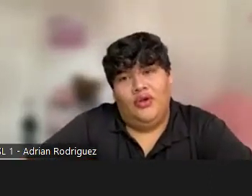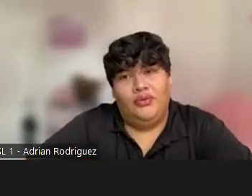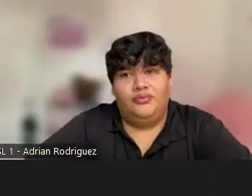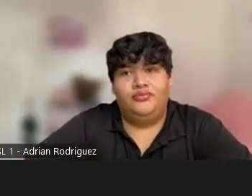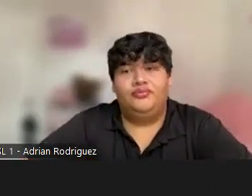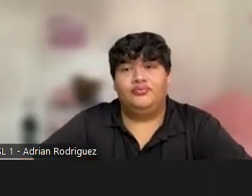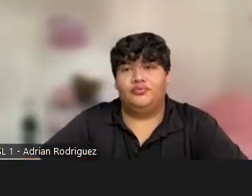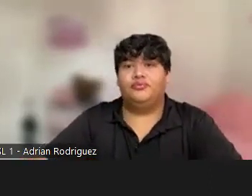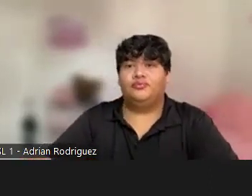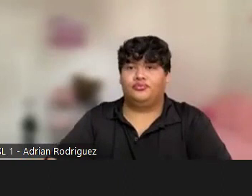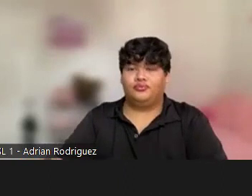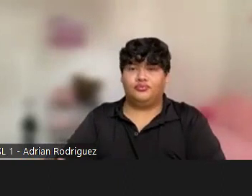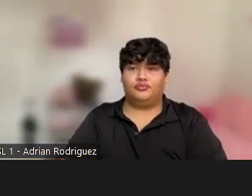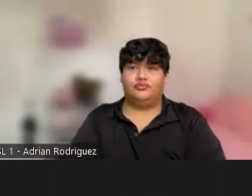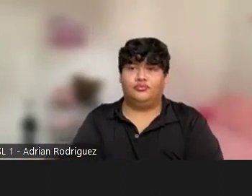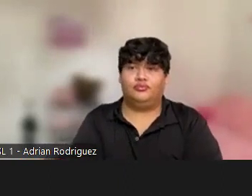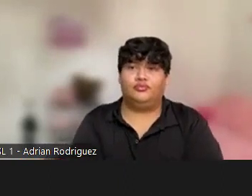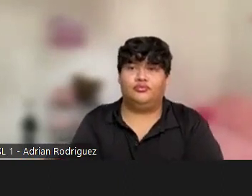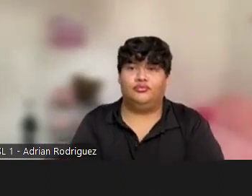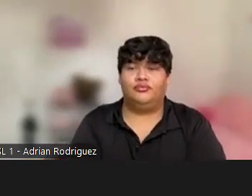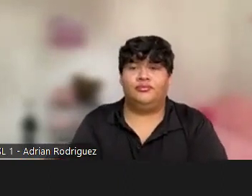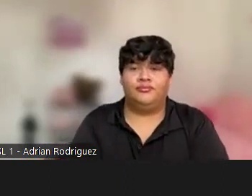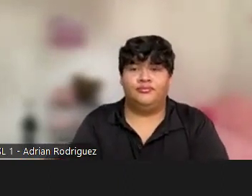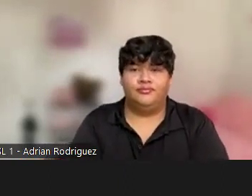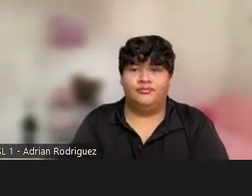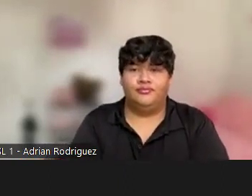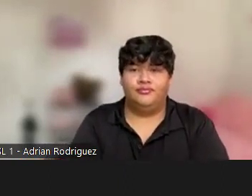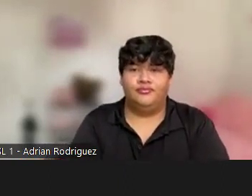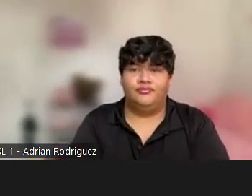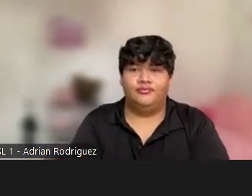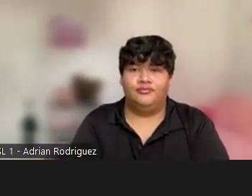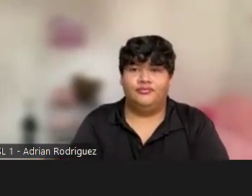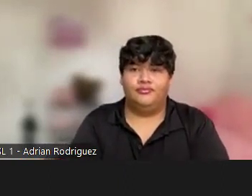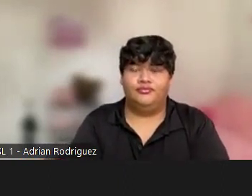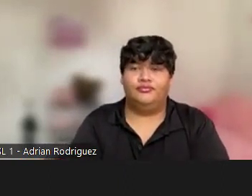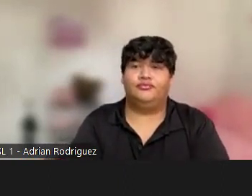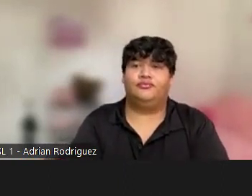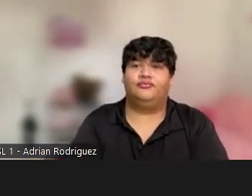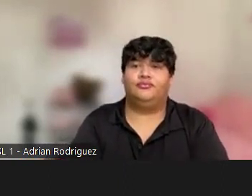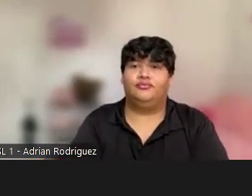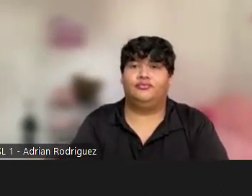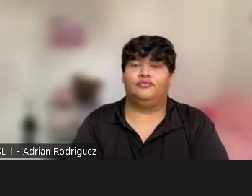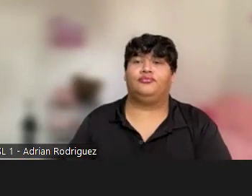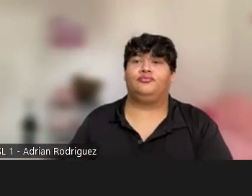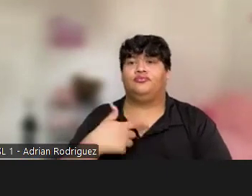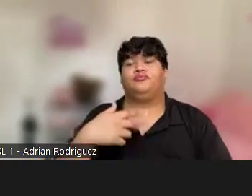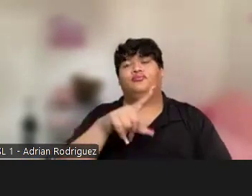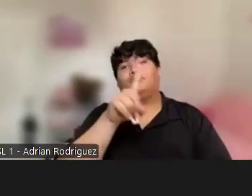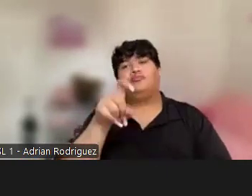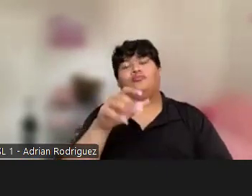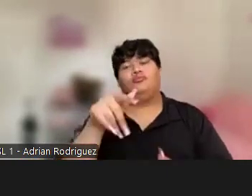That's good. We need to write that down. And I have a question. I have a question about that, Dr.